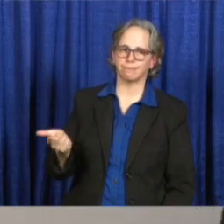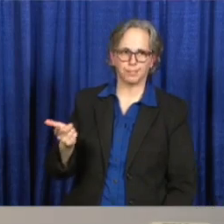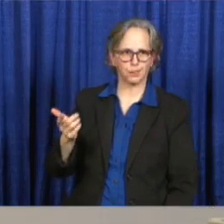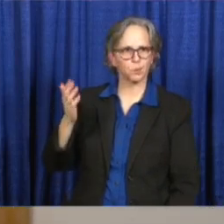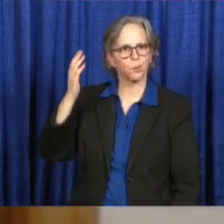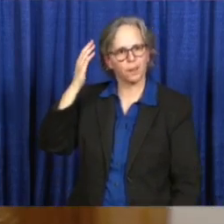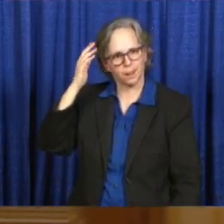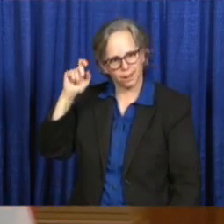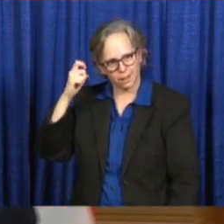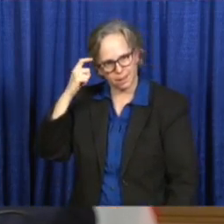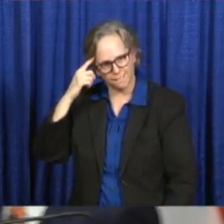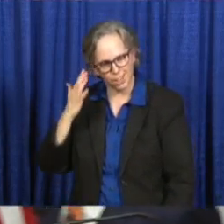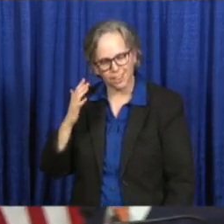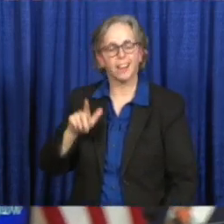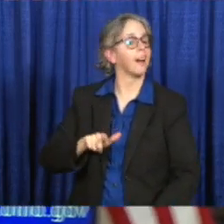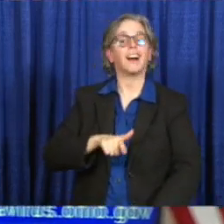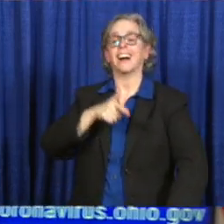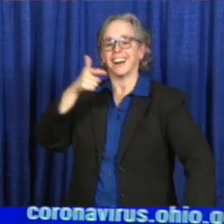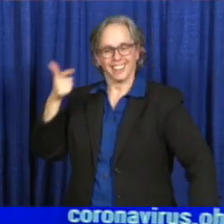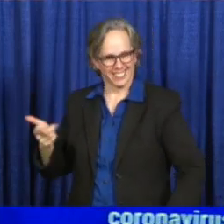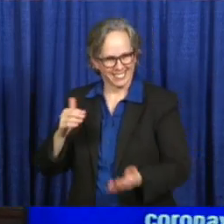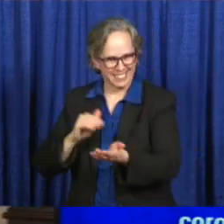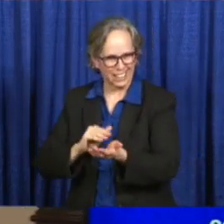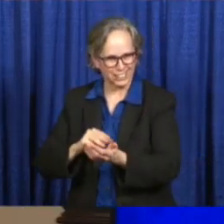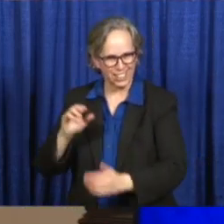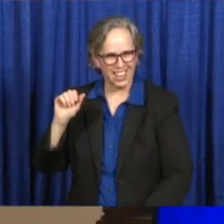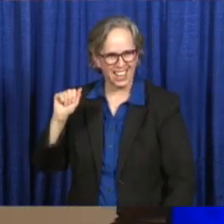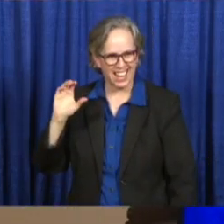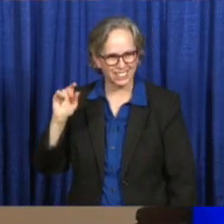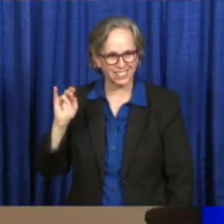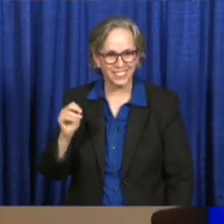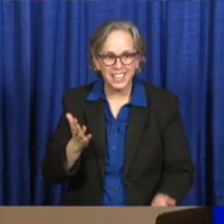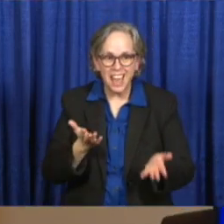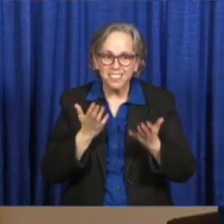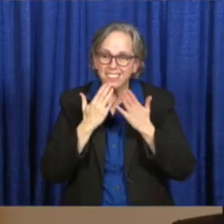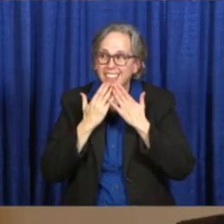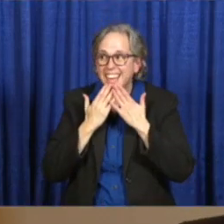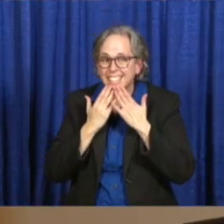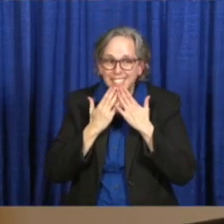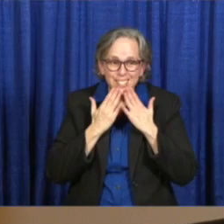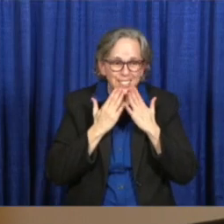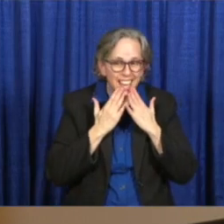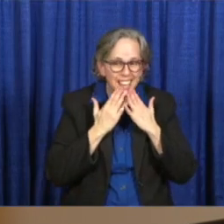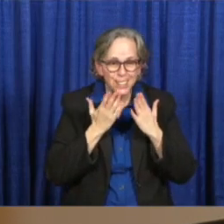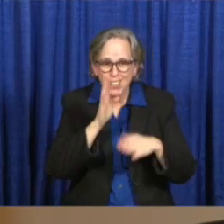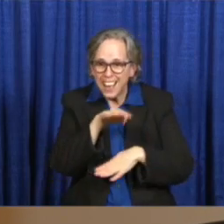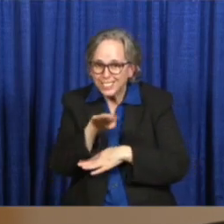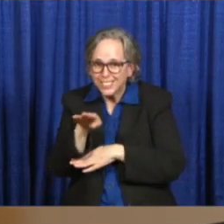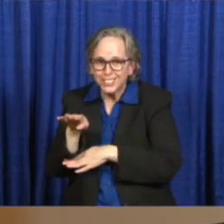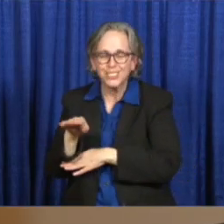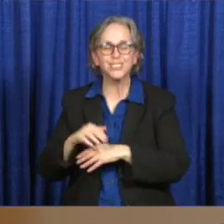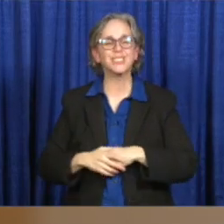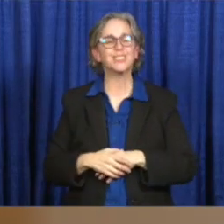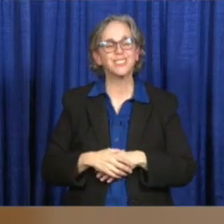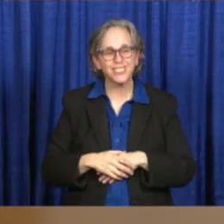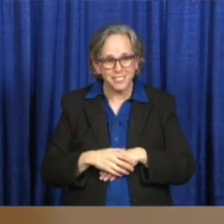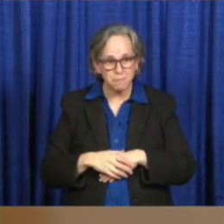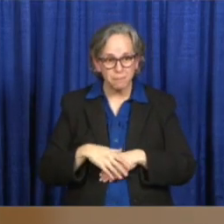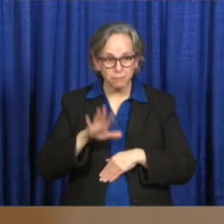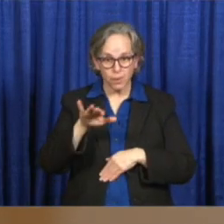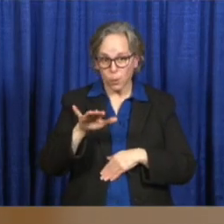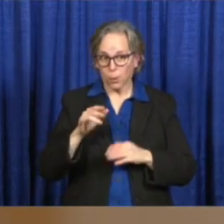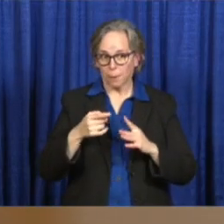Acton. Thank you, Governor. Good afternoon, everyone. I will begin, as I always